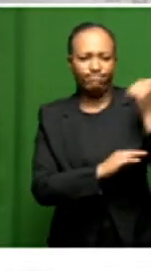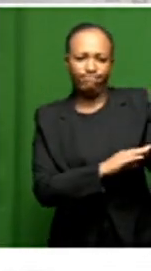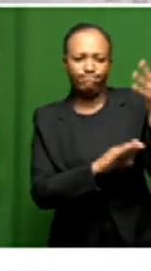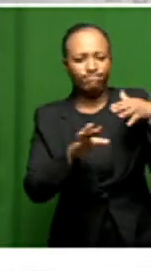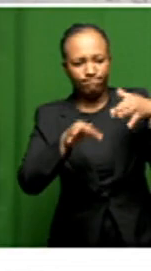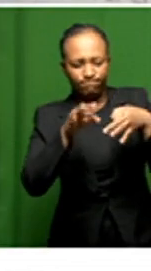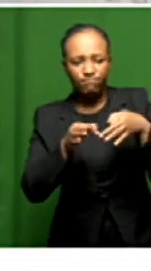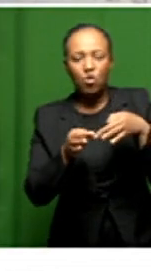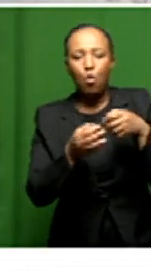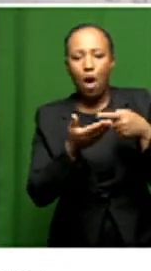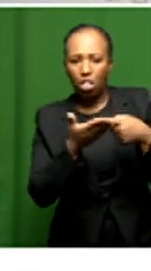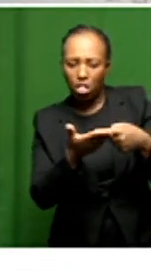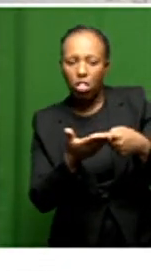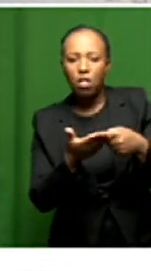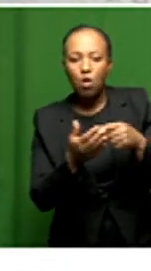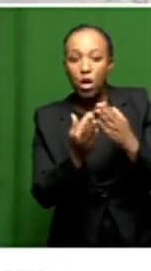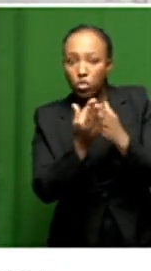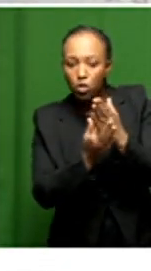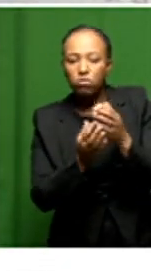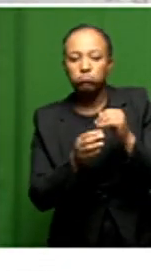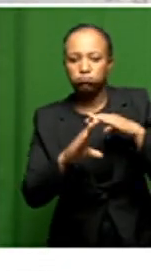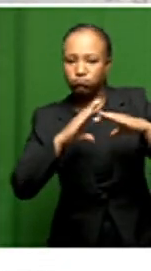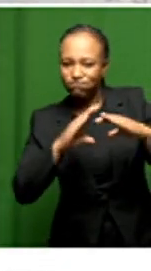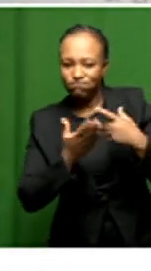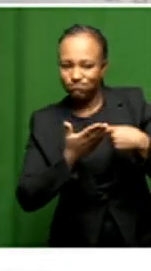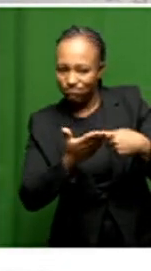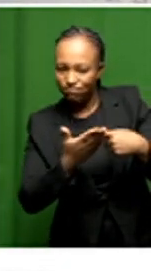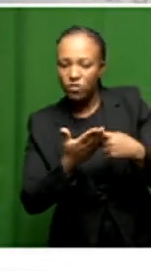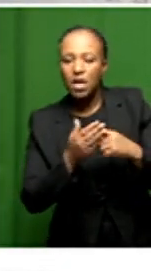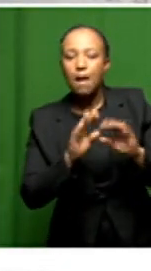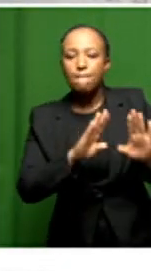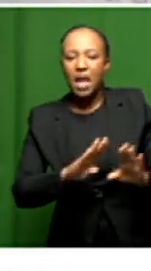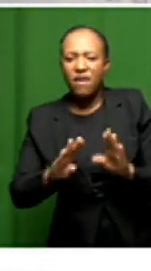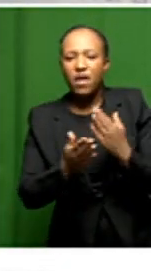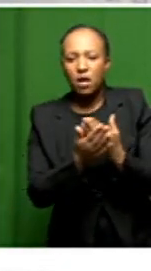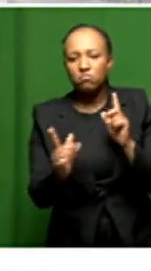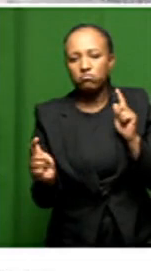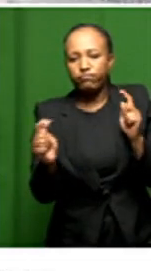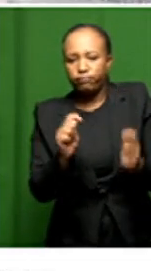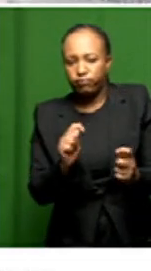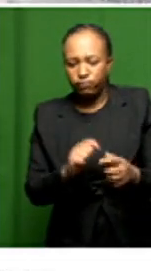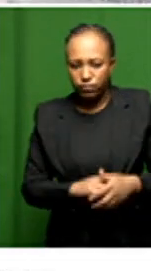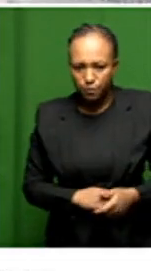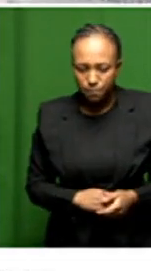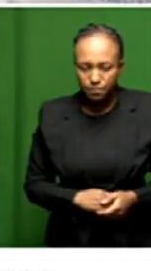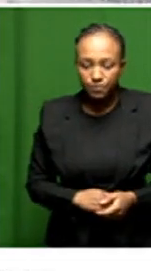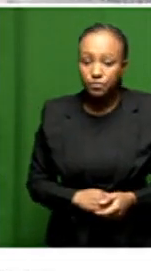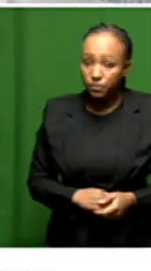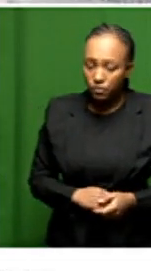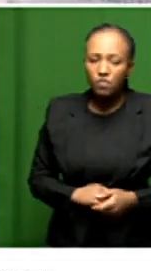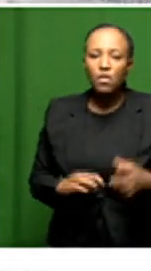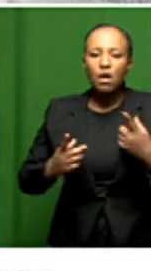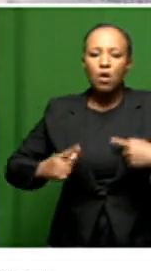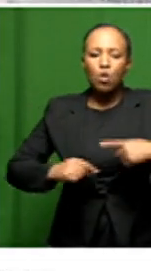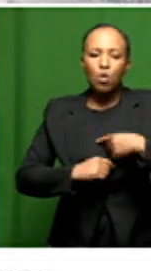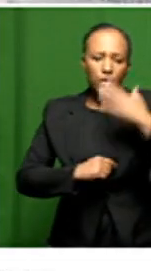conversation. And through conversation, help drive the behaviour change we need to see. I mean, it's certainly not something new that South Africans have been